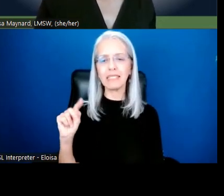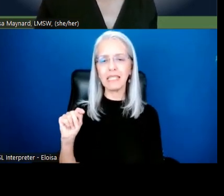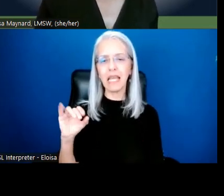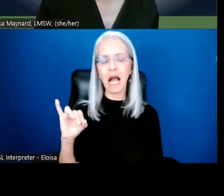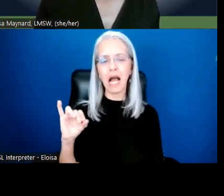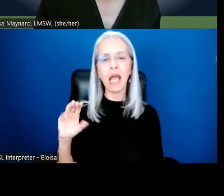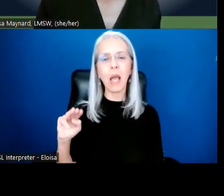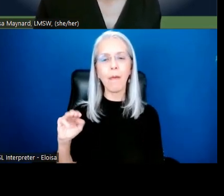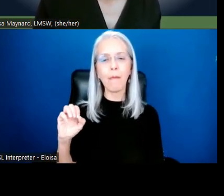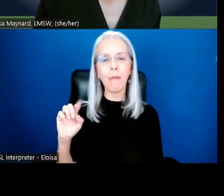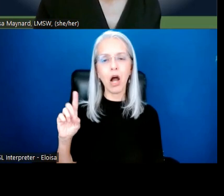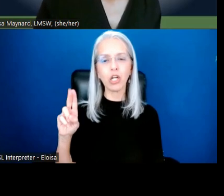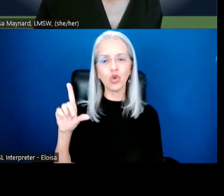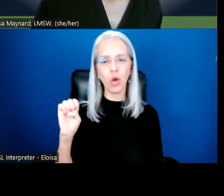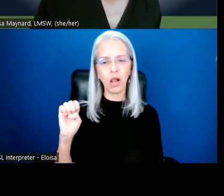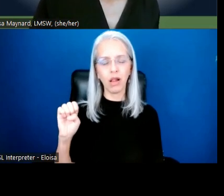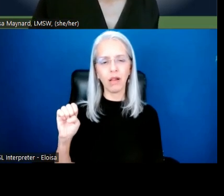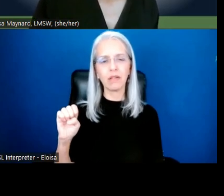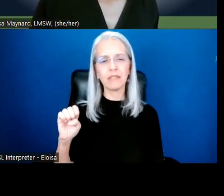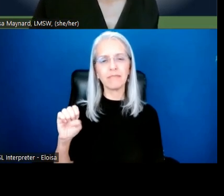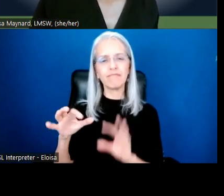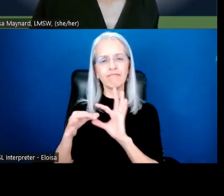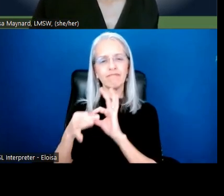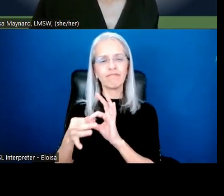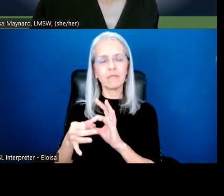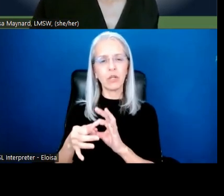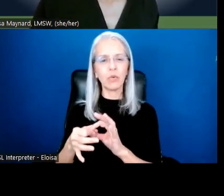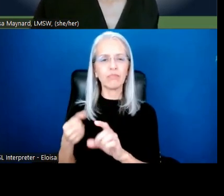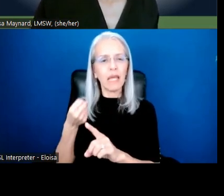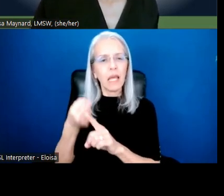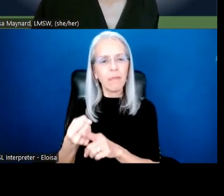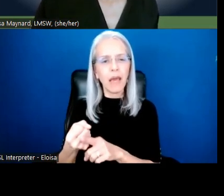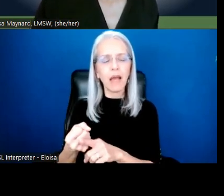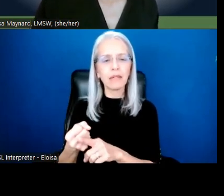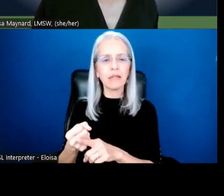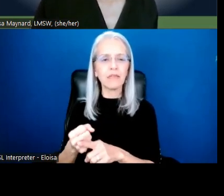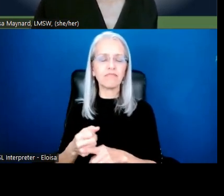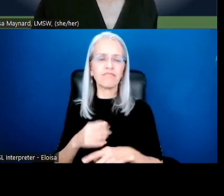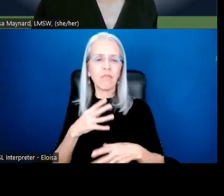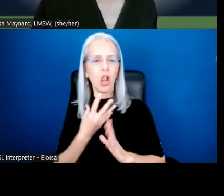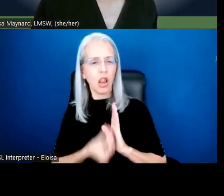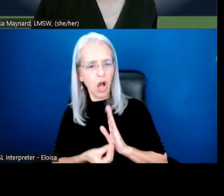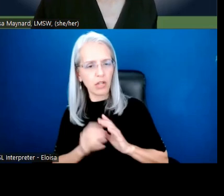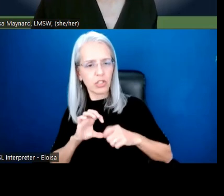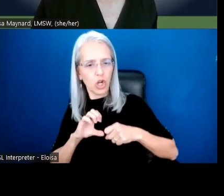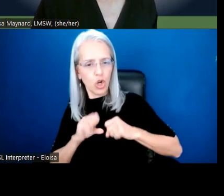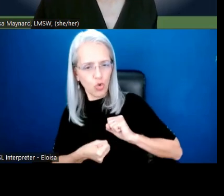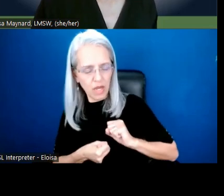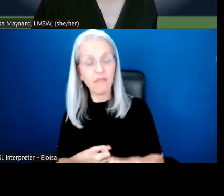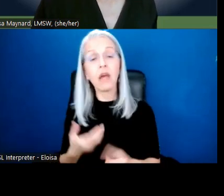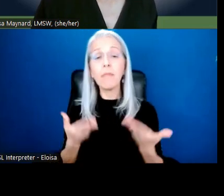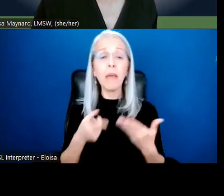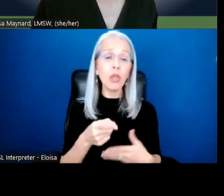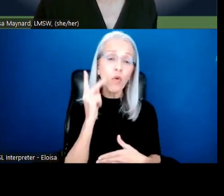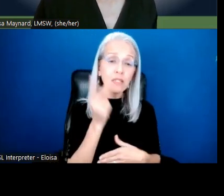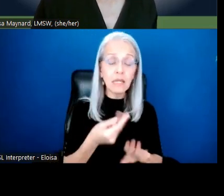impact of loss and grief on children's mental health. You may have seen this before in another training, but